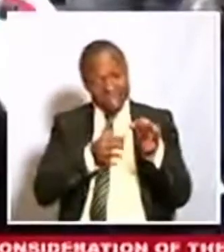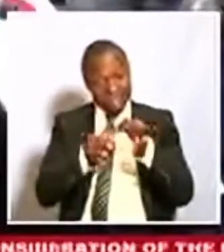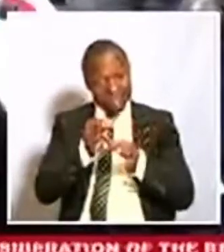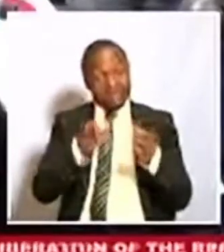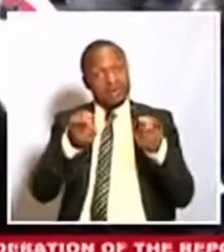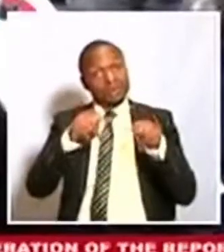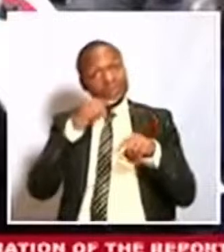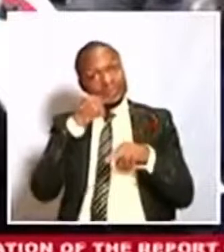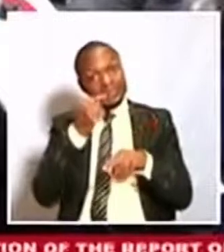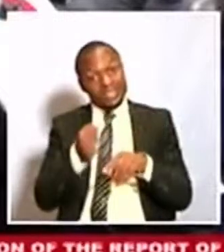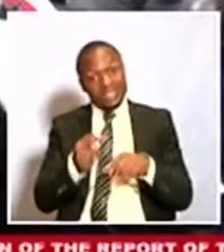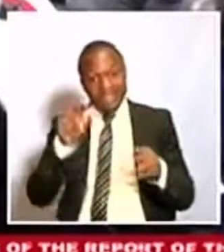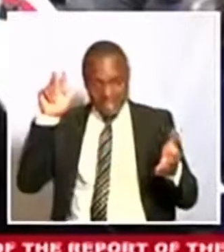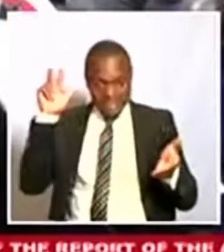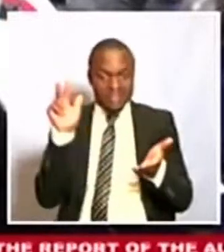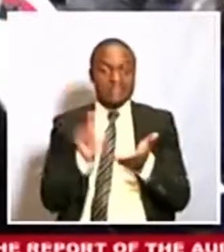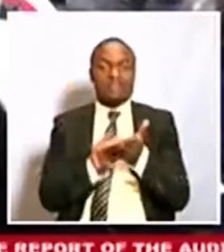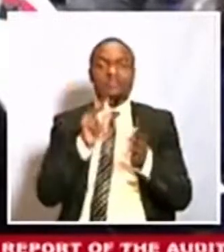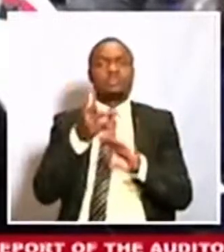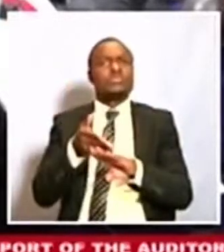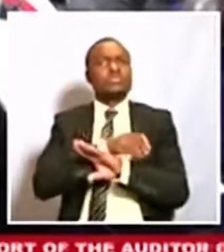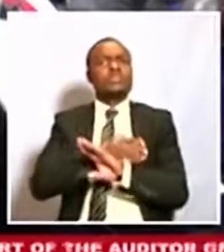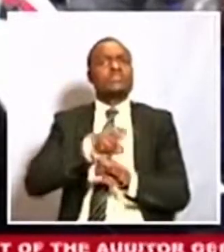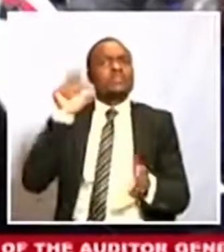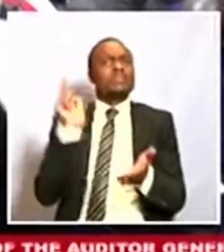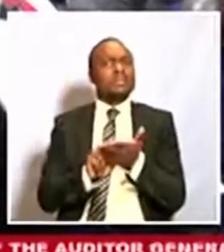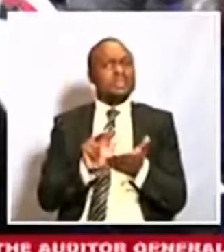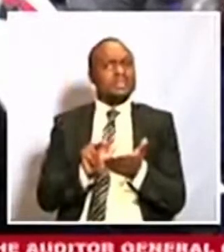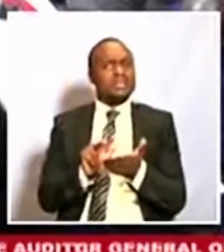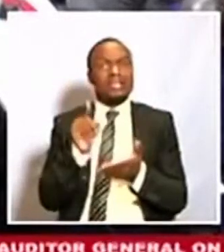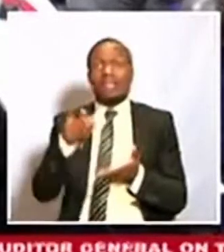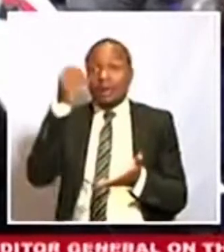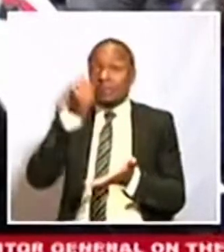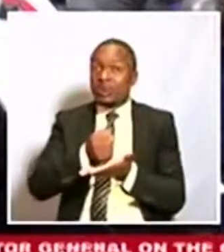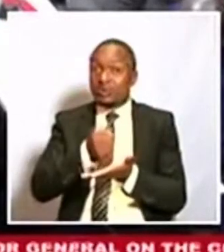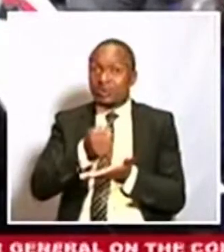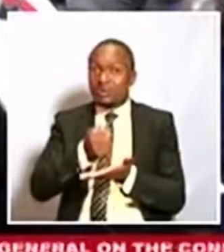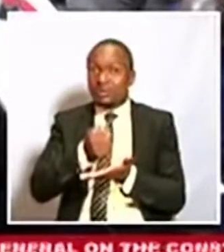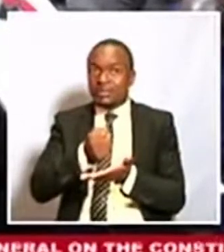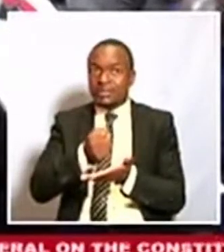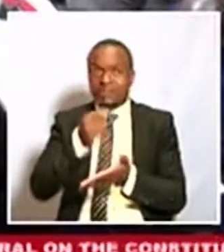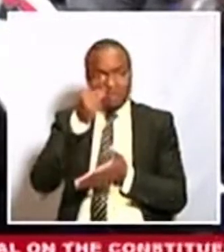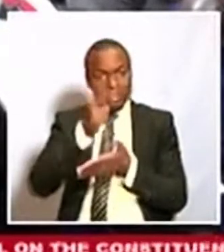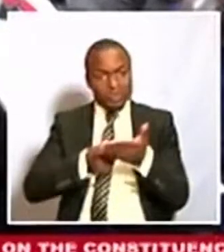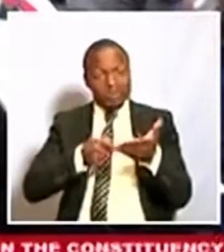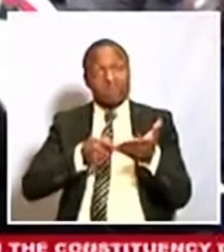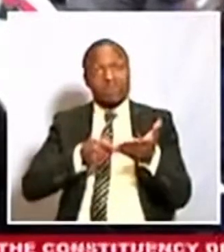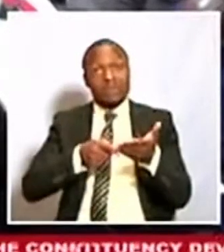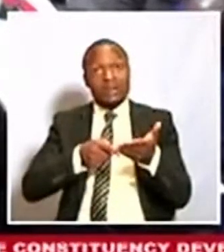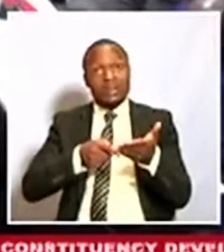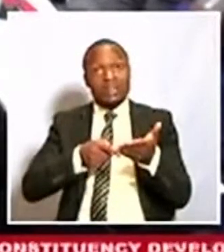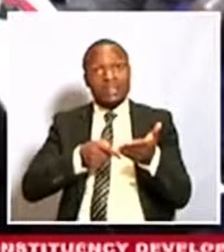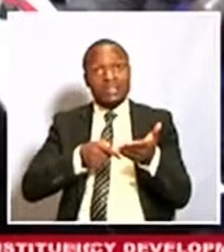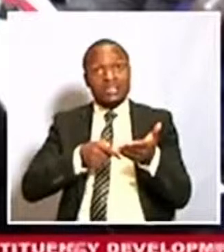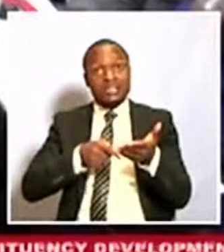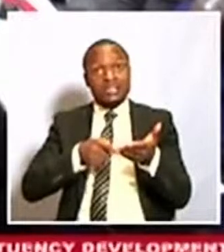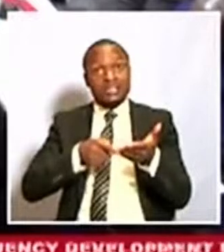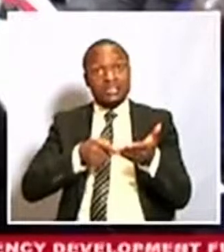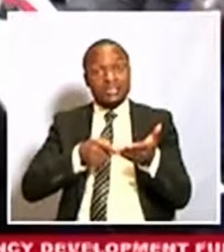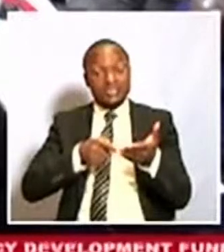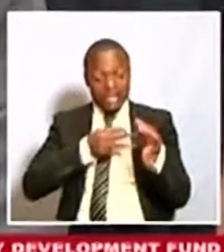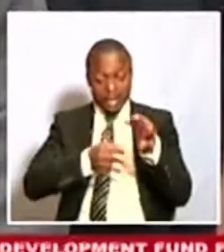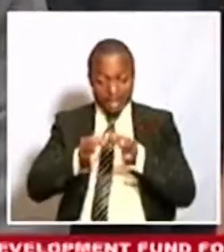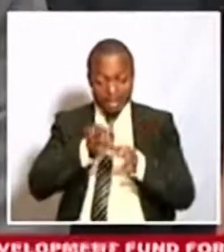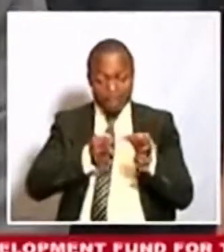say that they have approved before signing, is that approval? What is defined by approval?